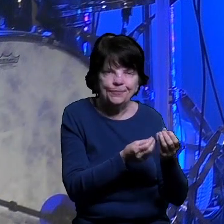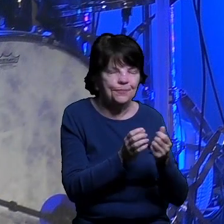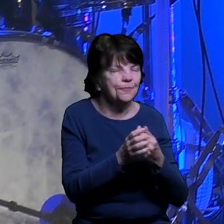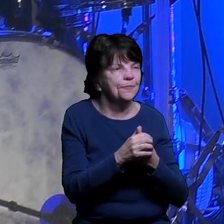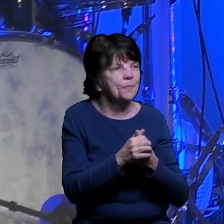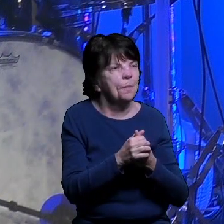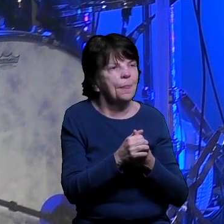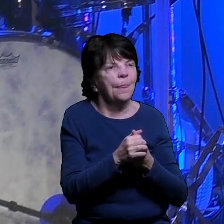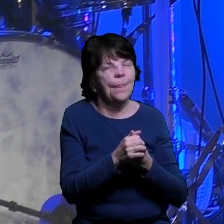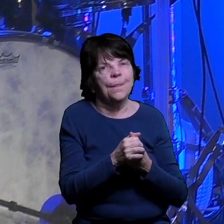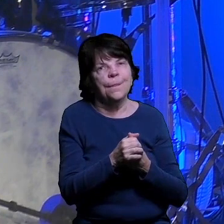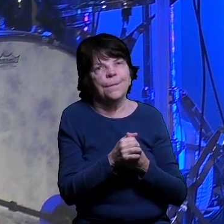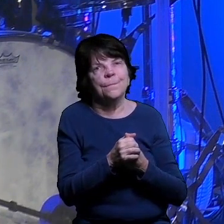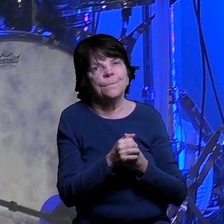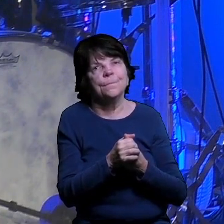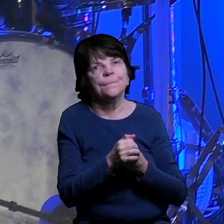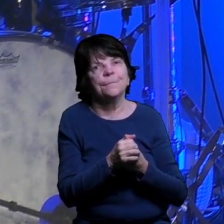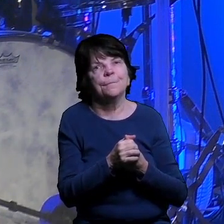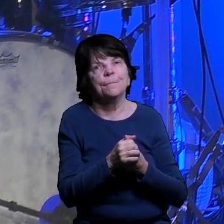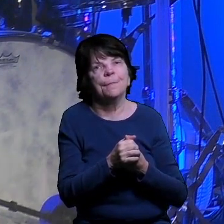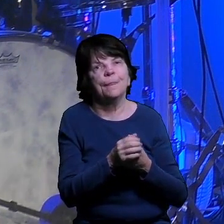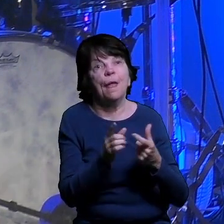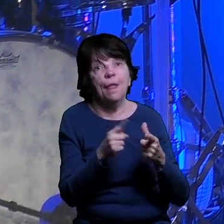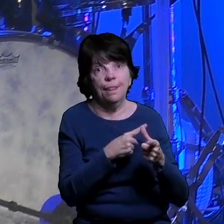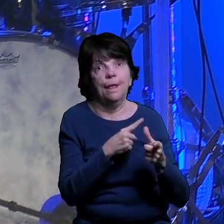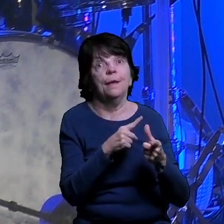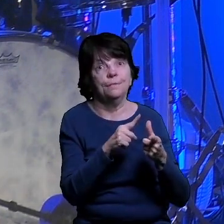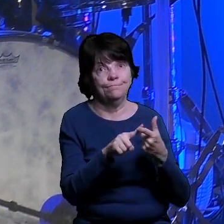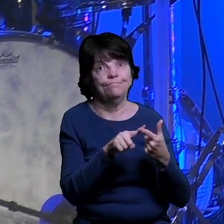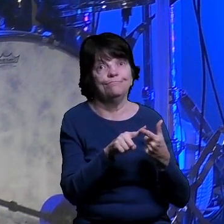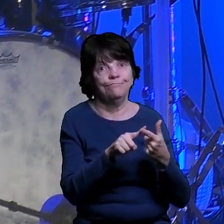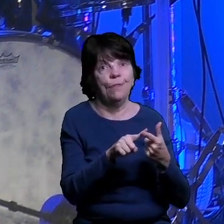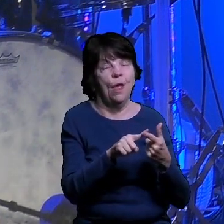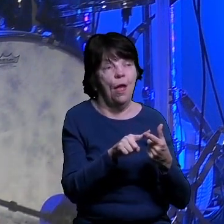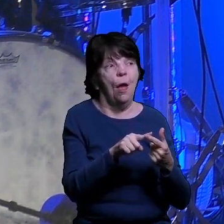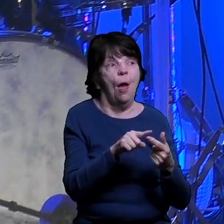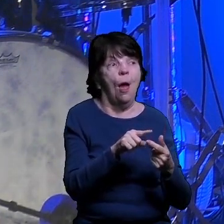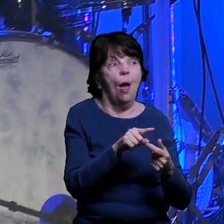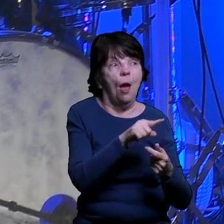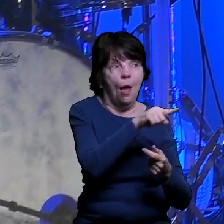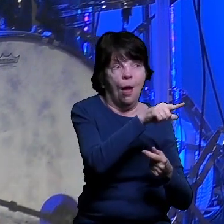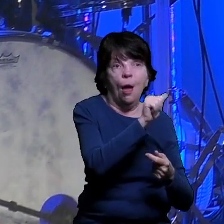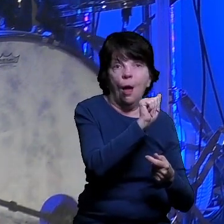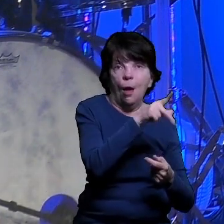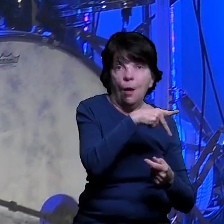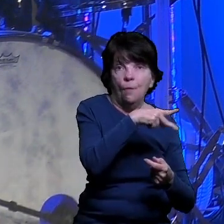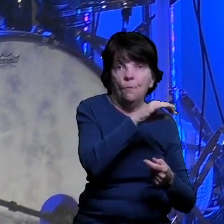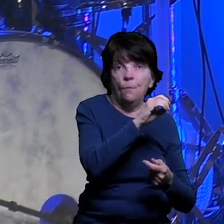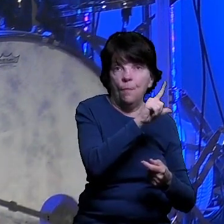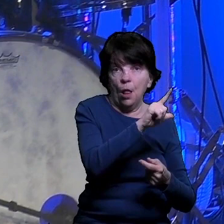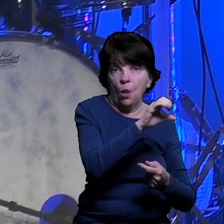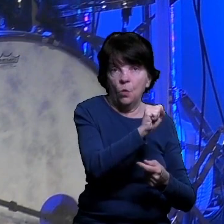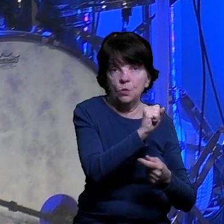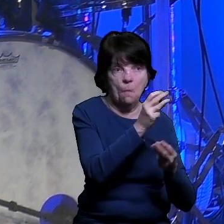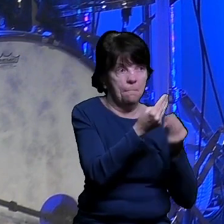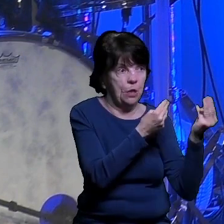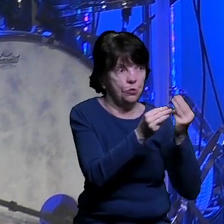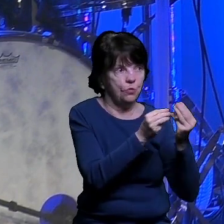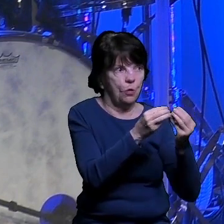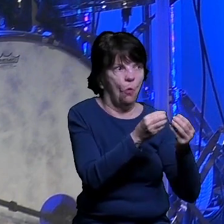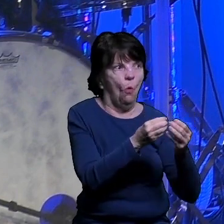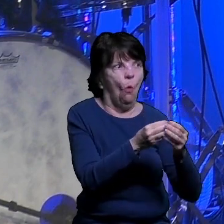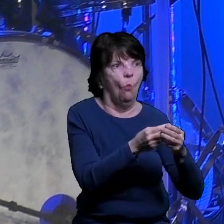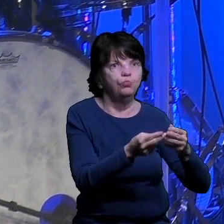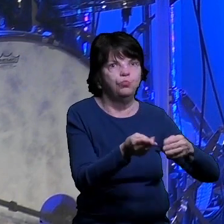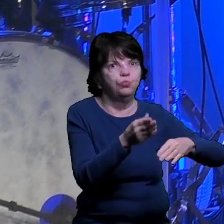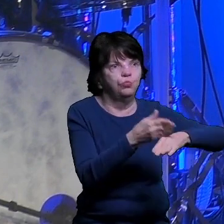After that, Apollos' ministry flourished. We see Paul mention him as a co-laborer